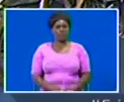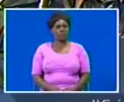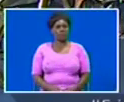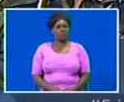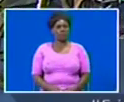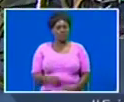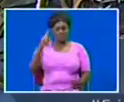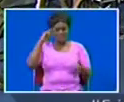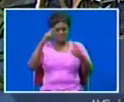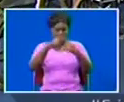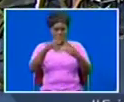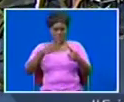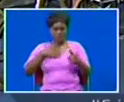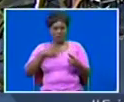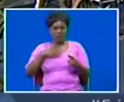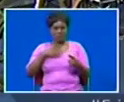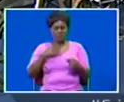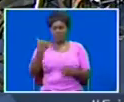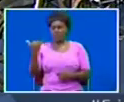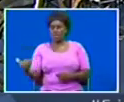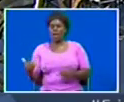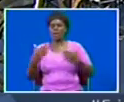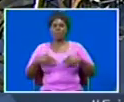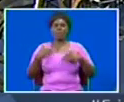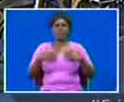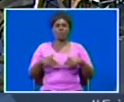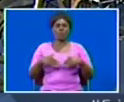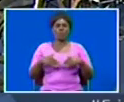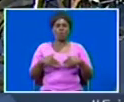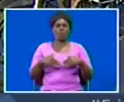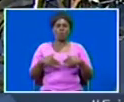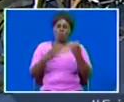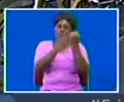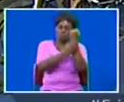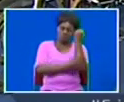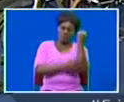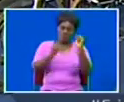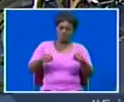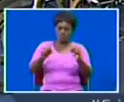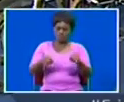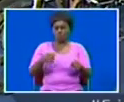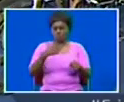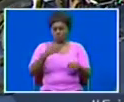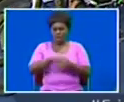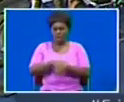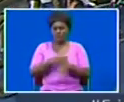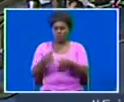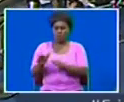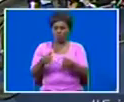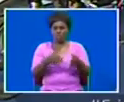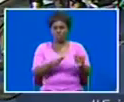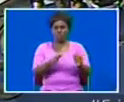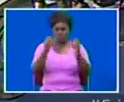And our purpose is to help young guys out there without school fees to have a chance at education. Thank